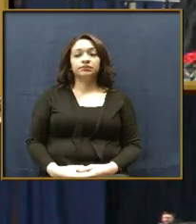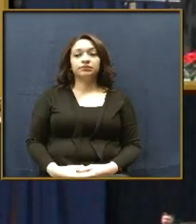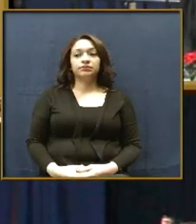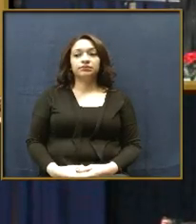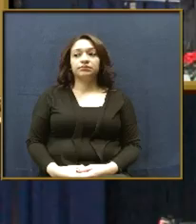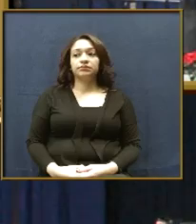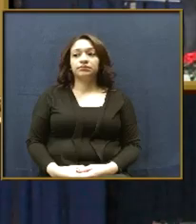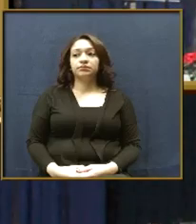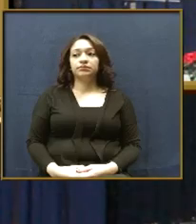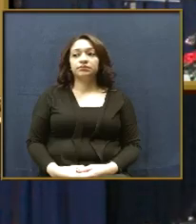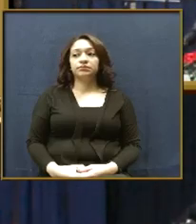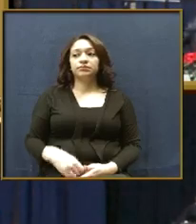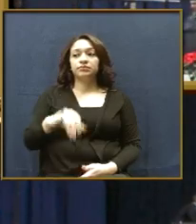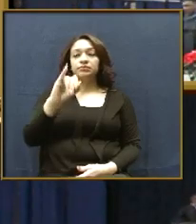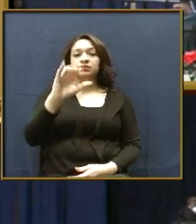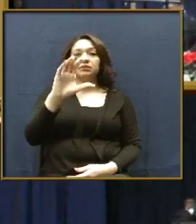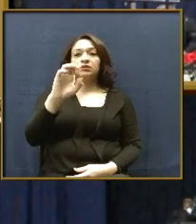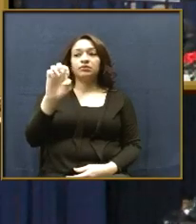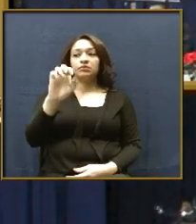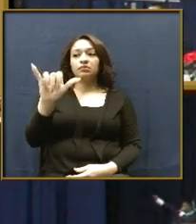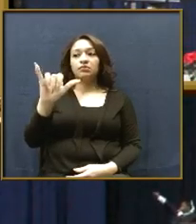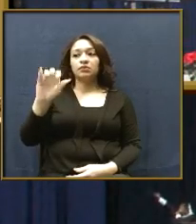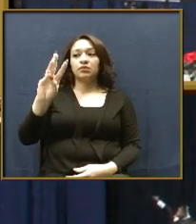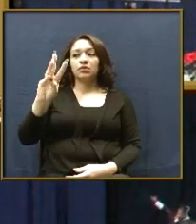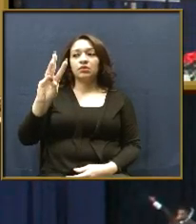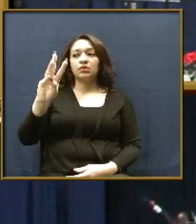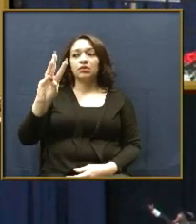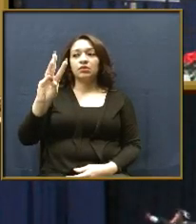Icy Nicole Wilborn.